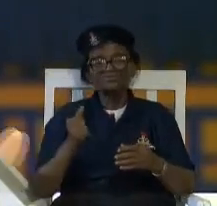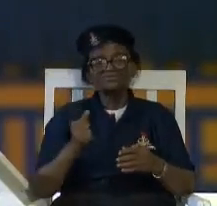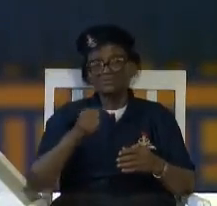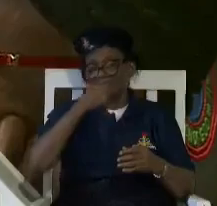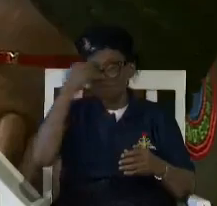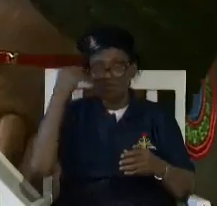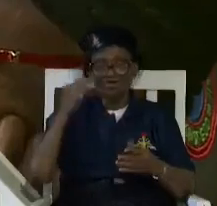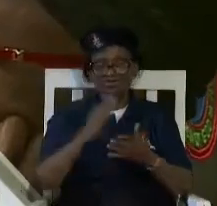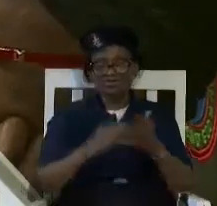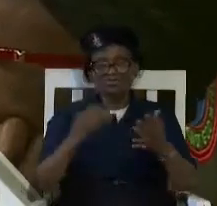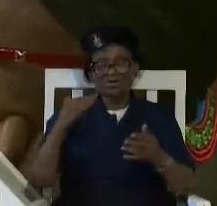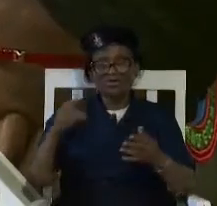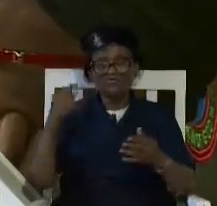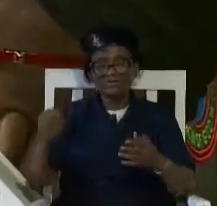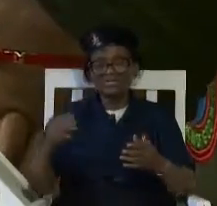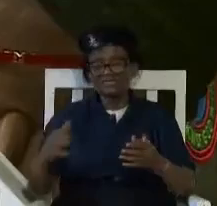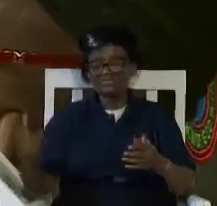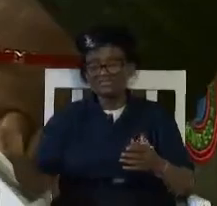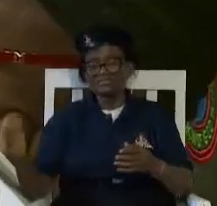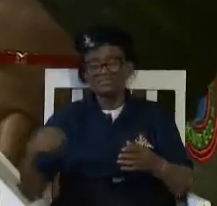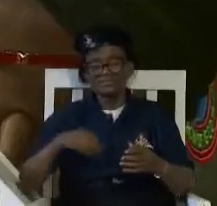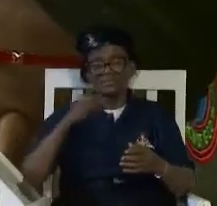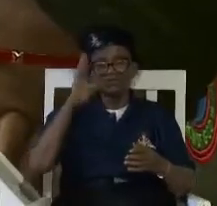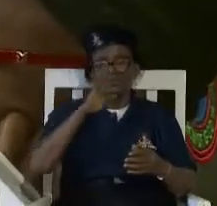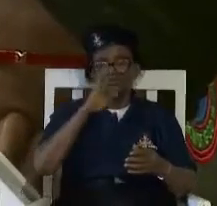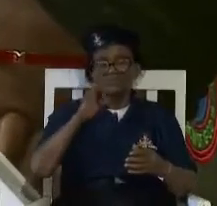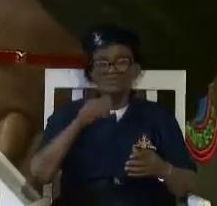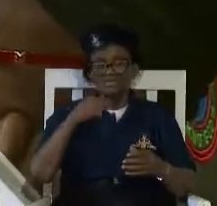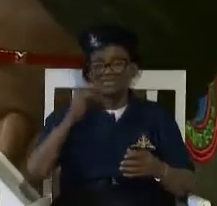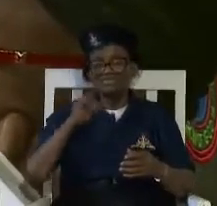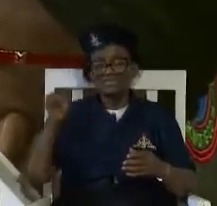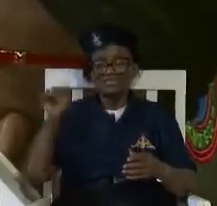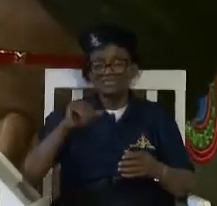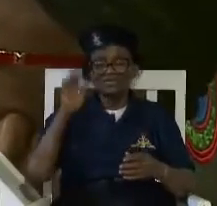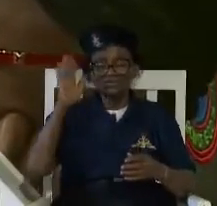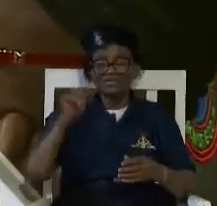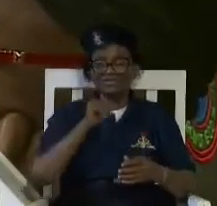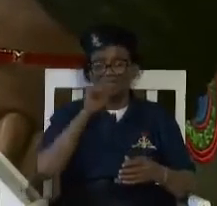Because some of the things we'll be saying, they won't be news to some of you.